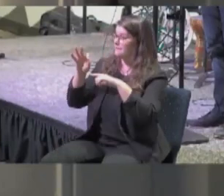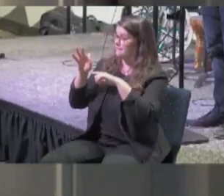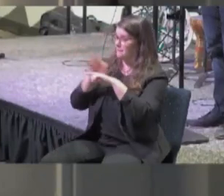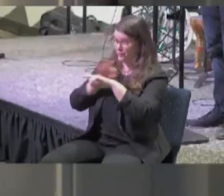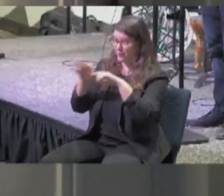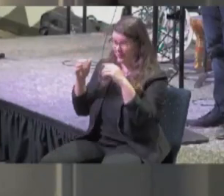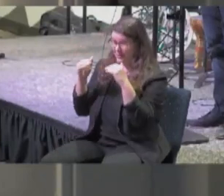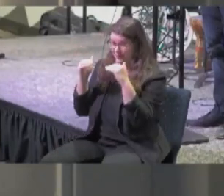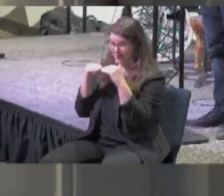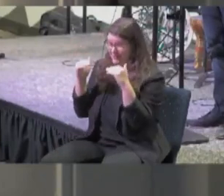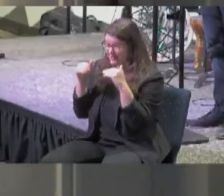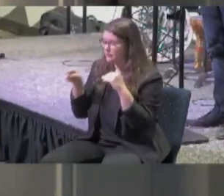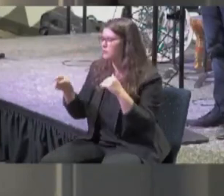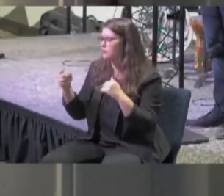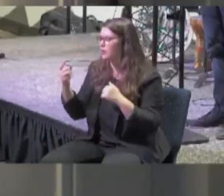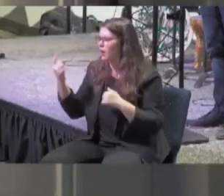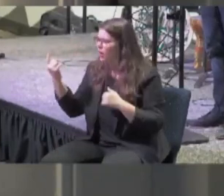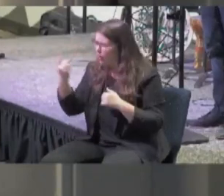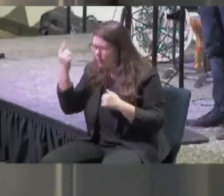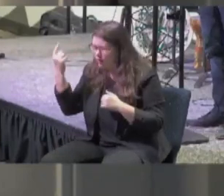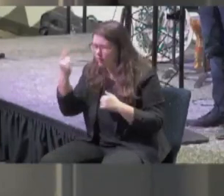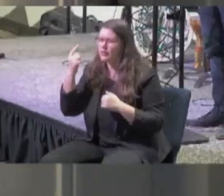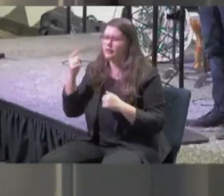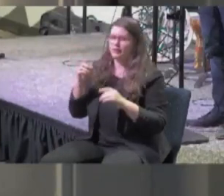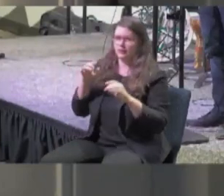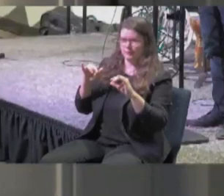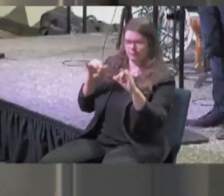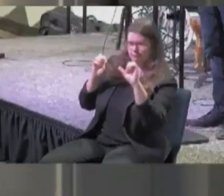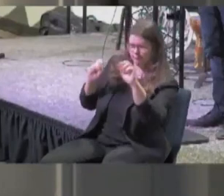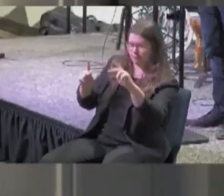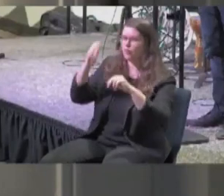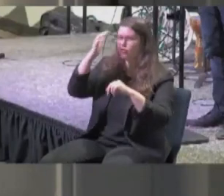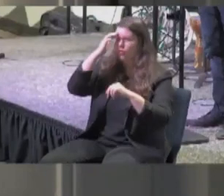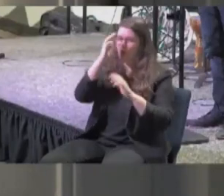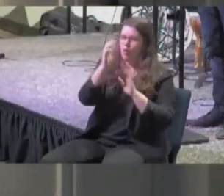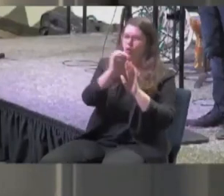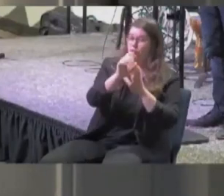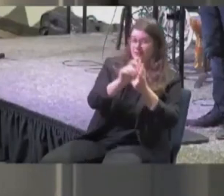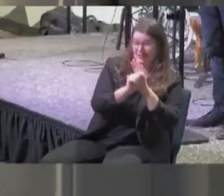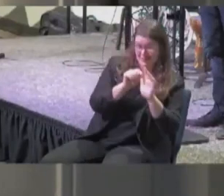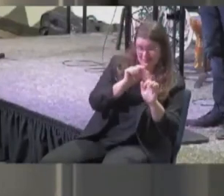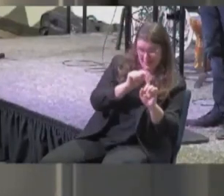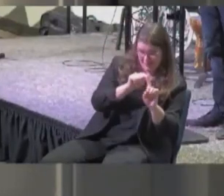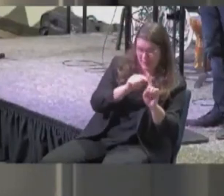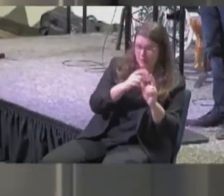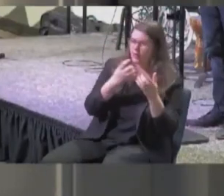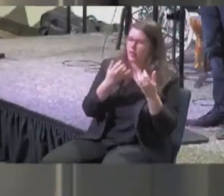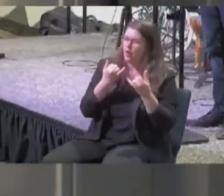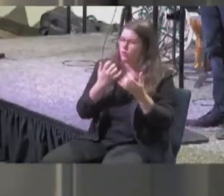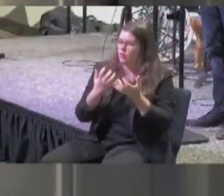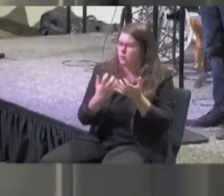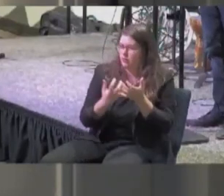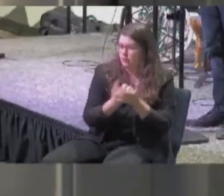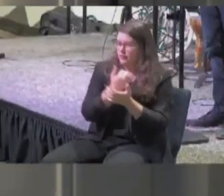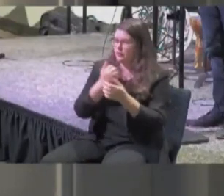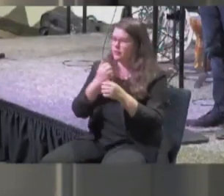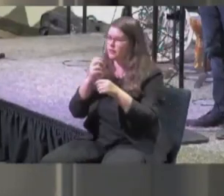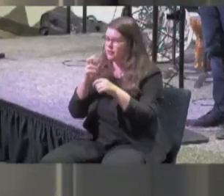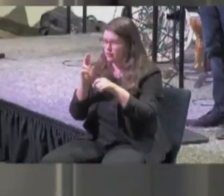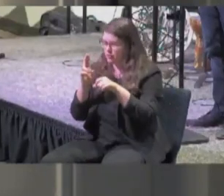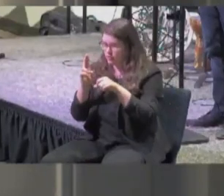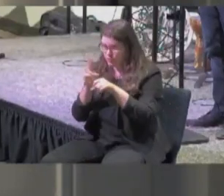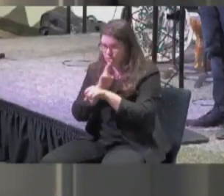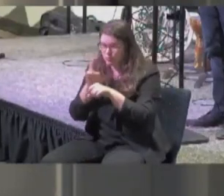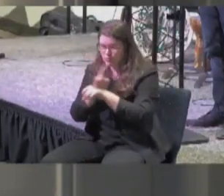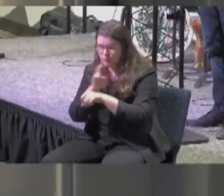equivalence is always conscious of how Old Testament, Old Covenant texts have been repurposed or refunctioned, umfunktioniert in